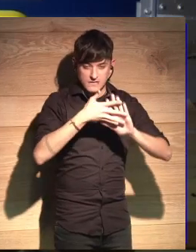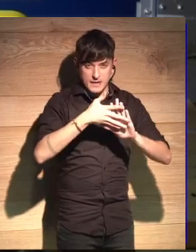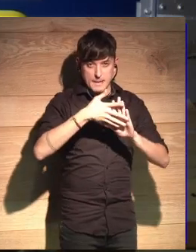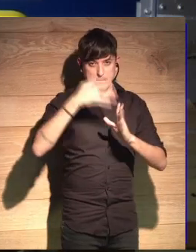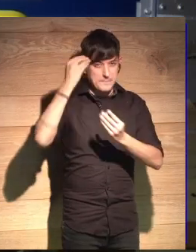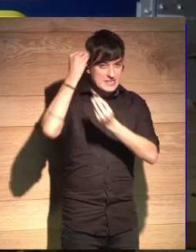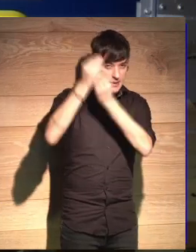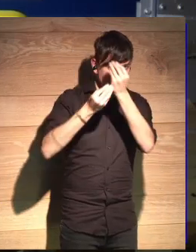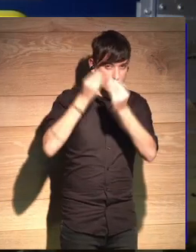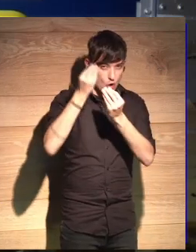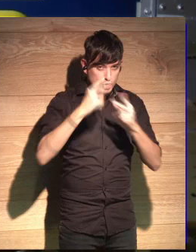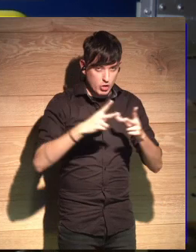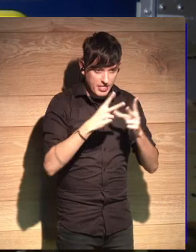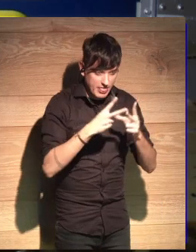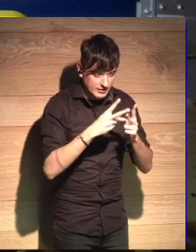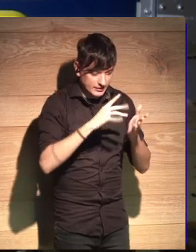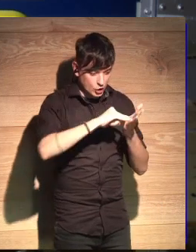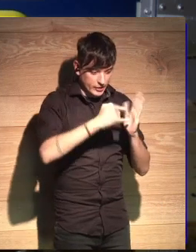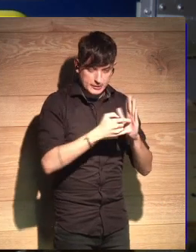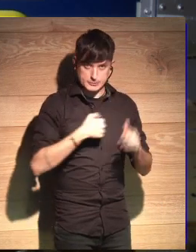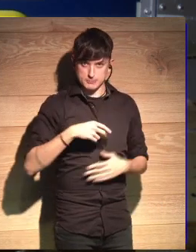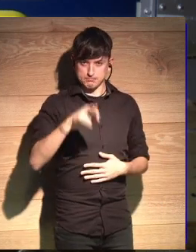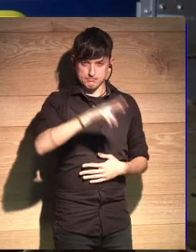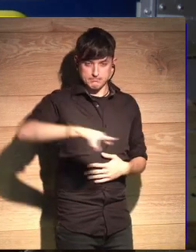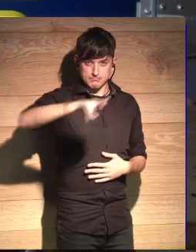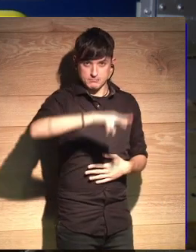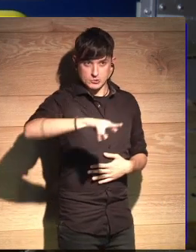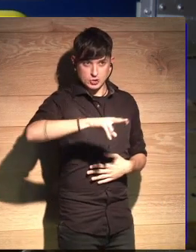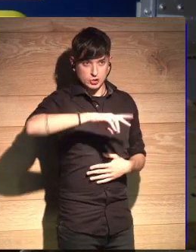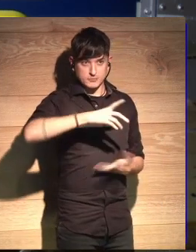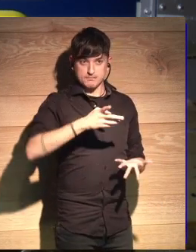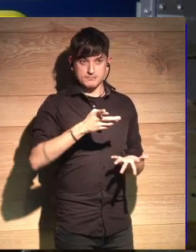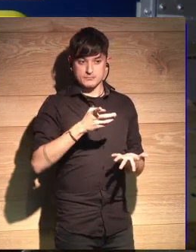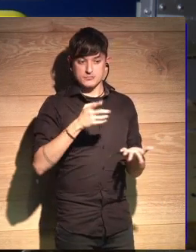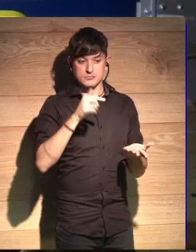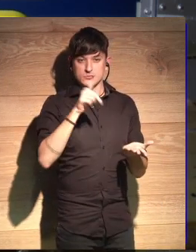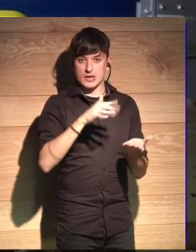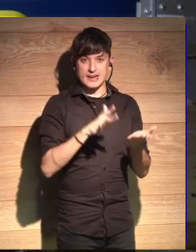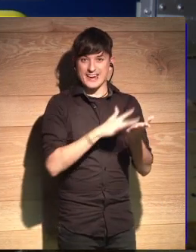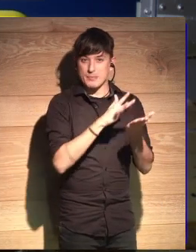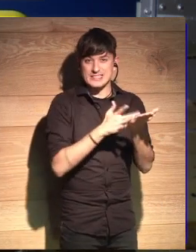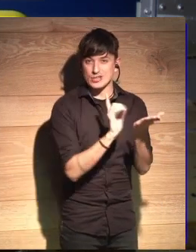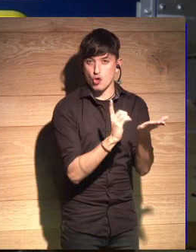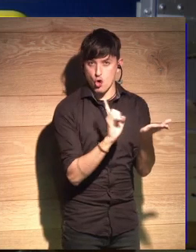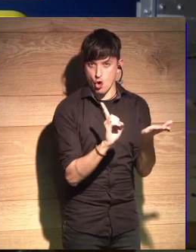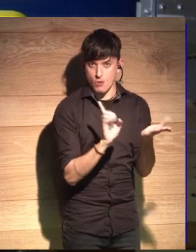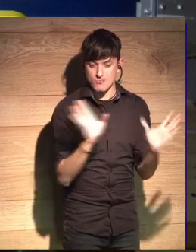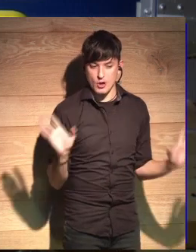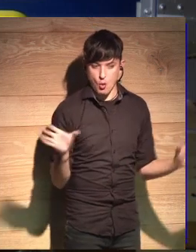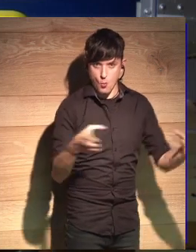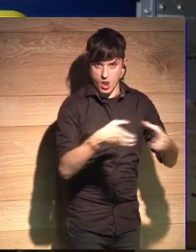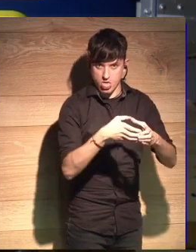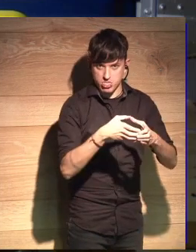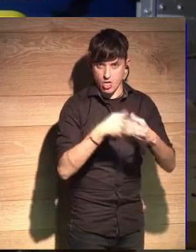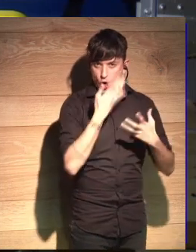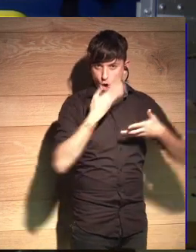manage this magazine devoted to technology, business, and human beings. And I would like to repeat that we are